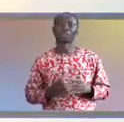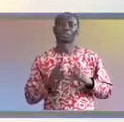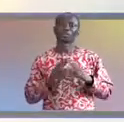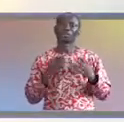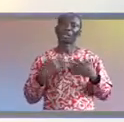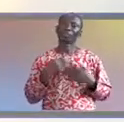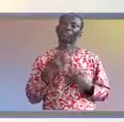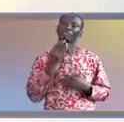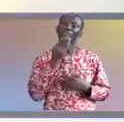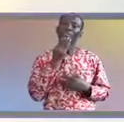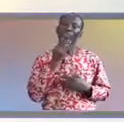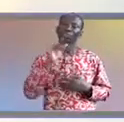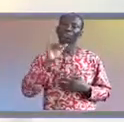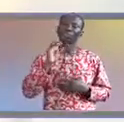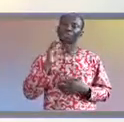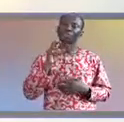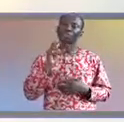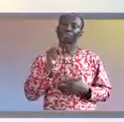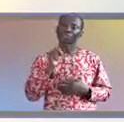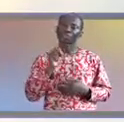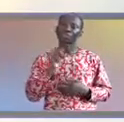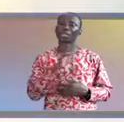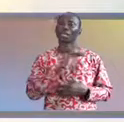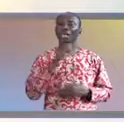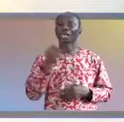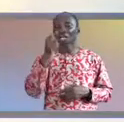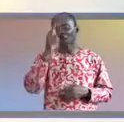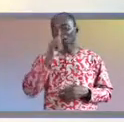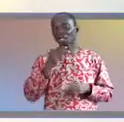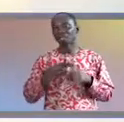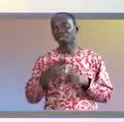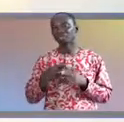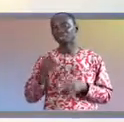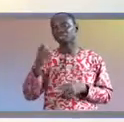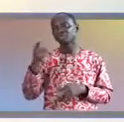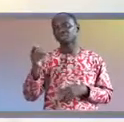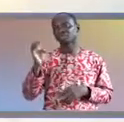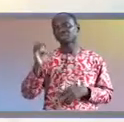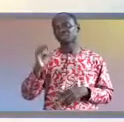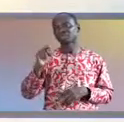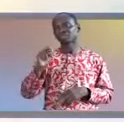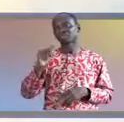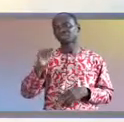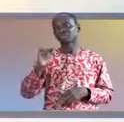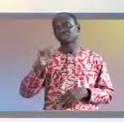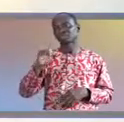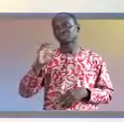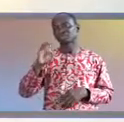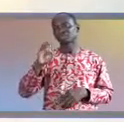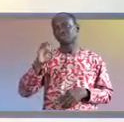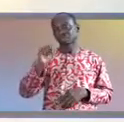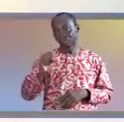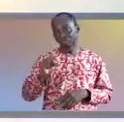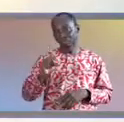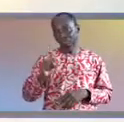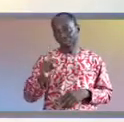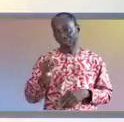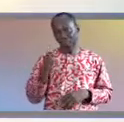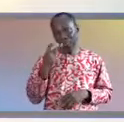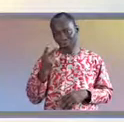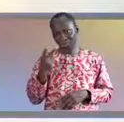the book of Acts very well, you will see that on the day of Pentecost, the Holy Spirit came upon 12